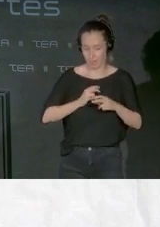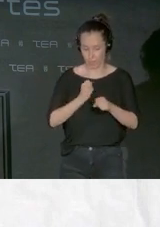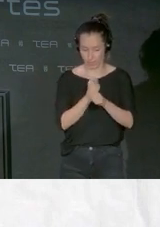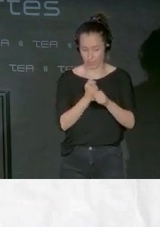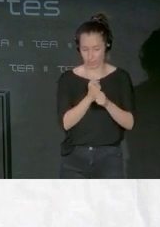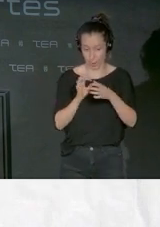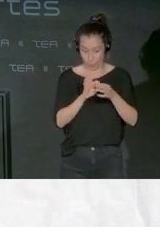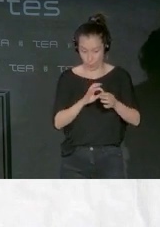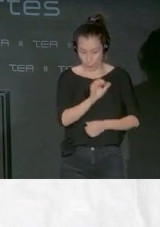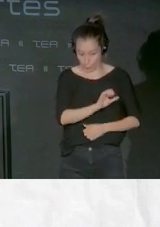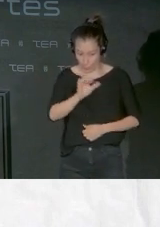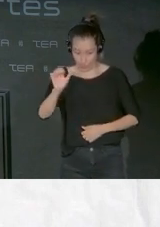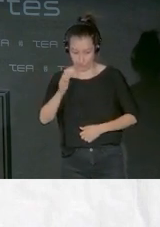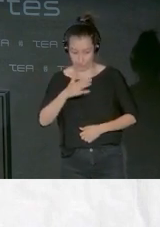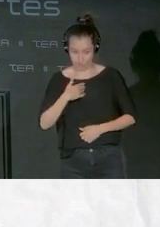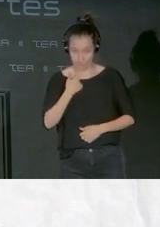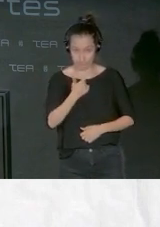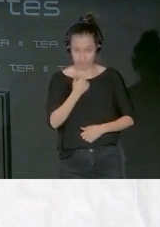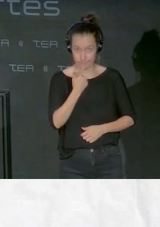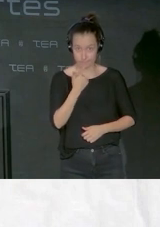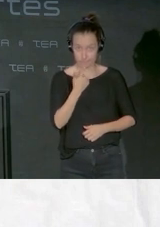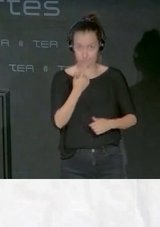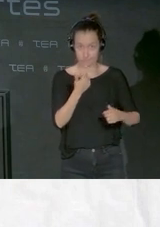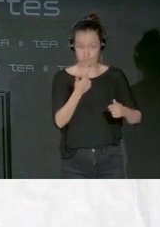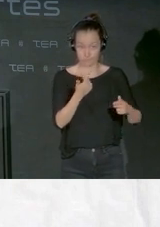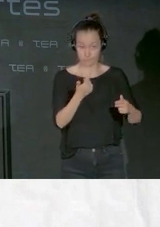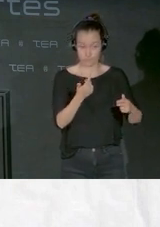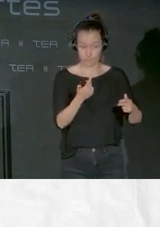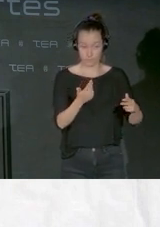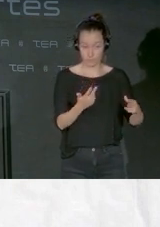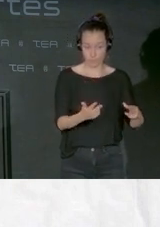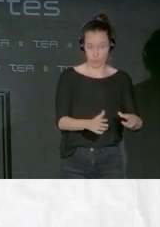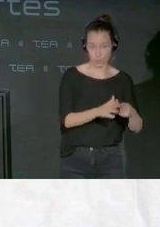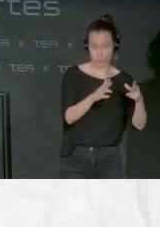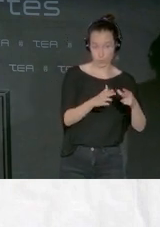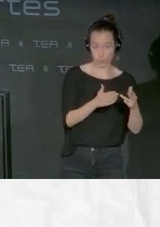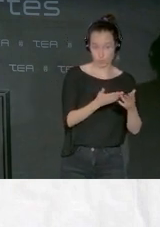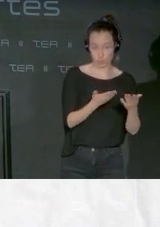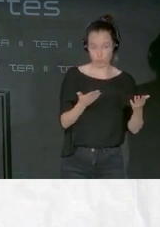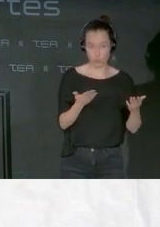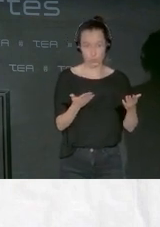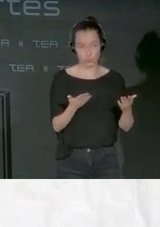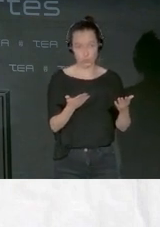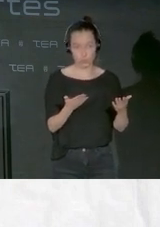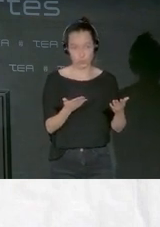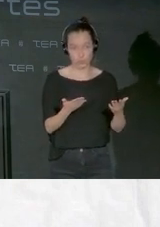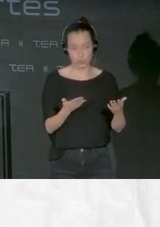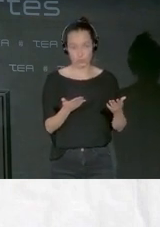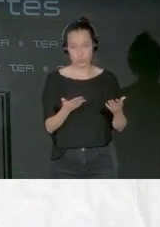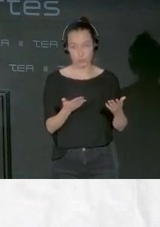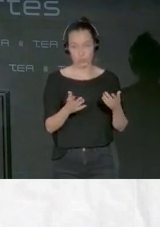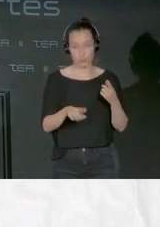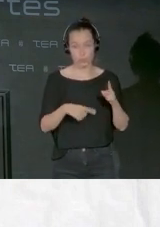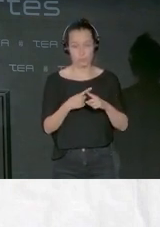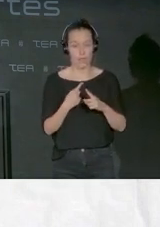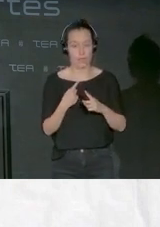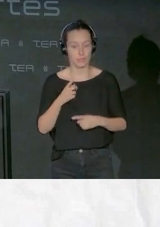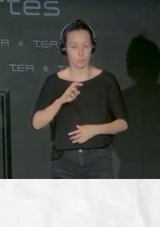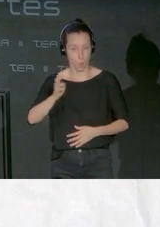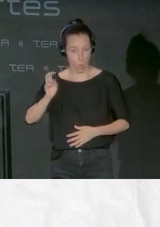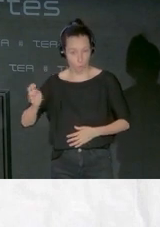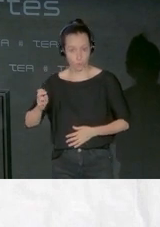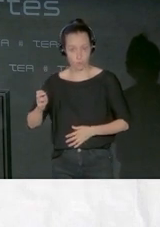education providers to come together to talk about digital skills shortages. And the representation of the video game sector within that coalition